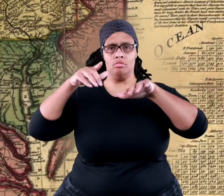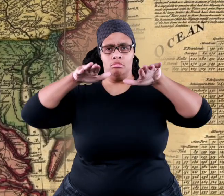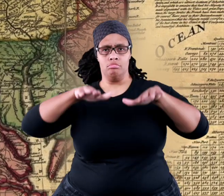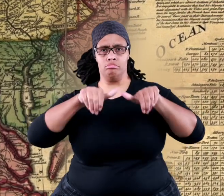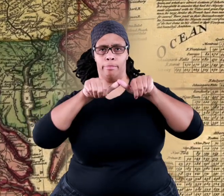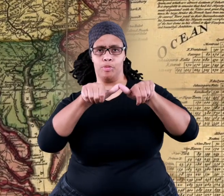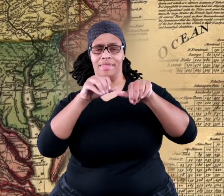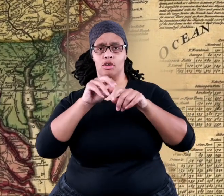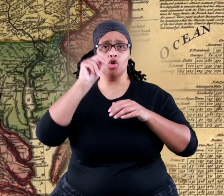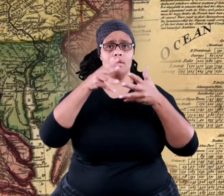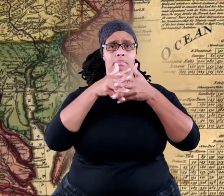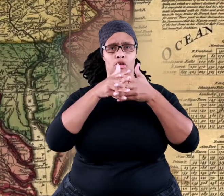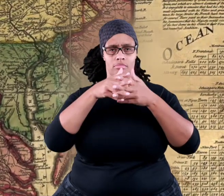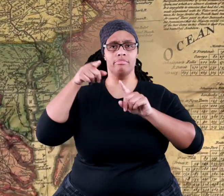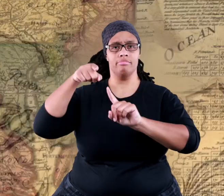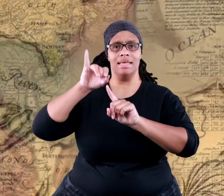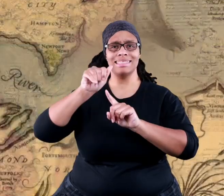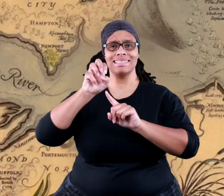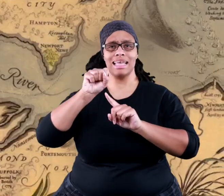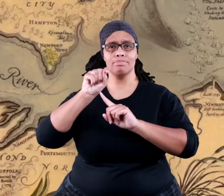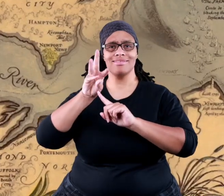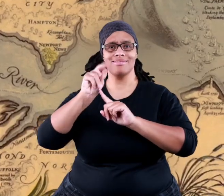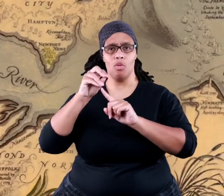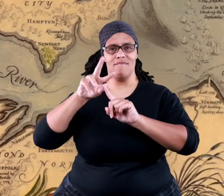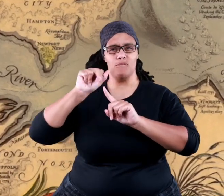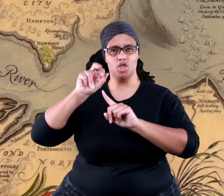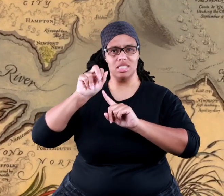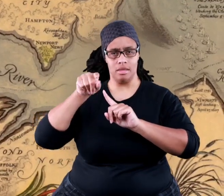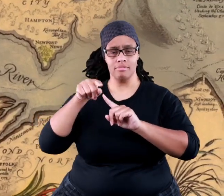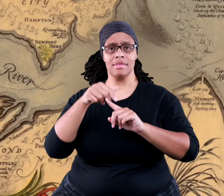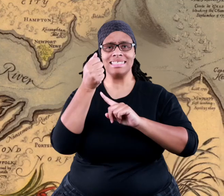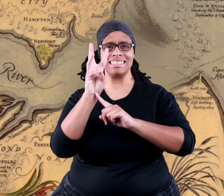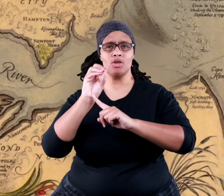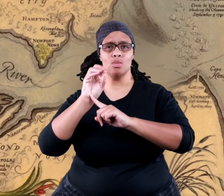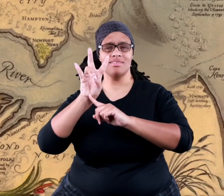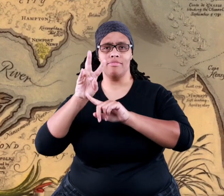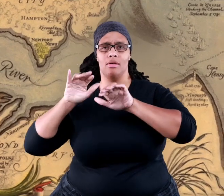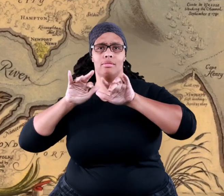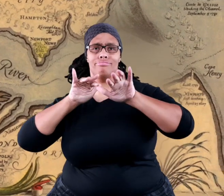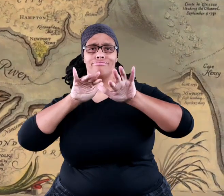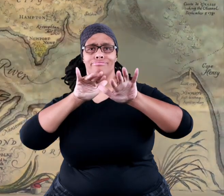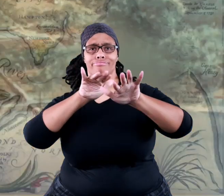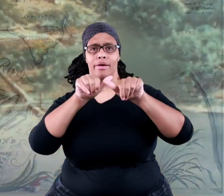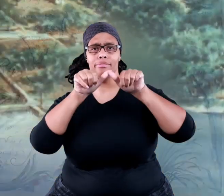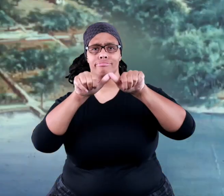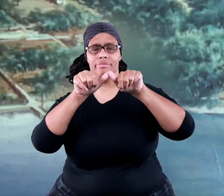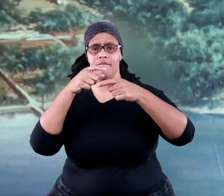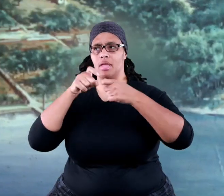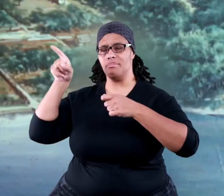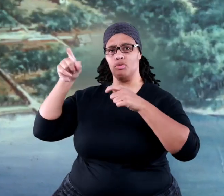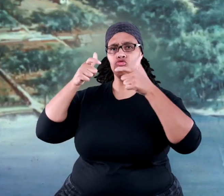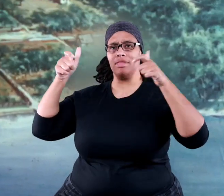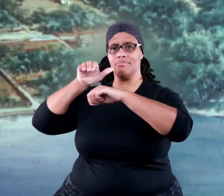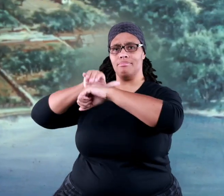England's first permanent settlement in North America was named Jamestown in Virginia. It was 1607, and the migration